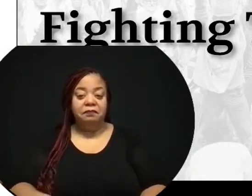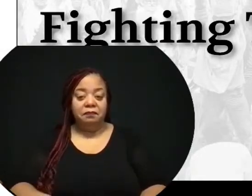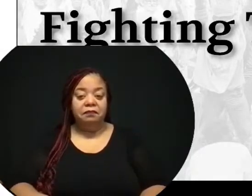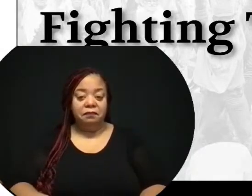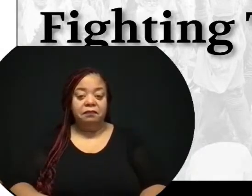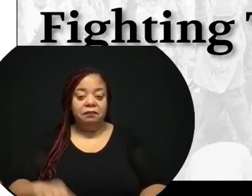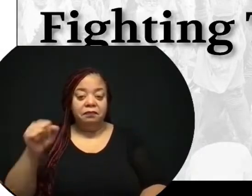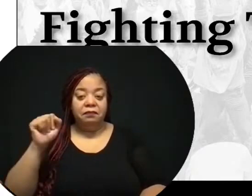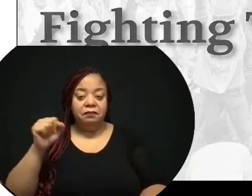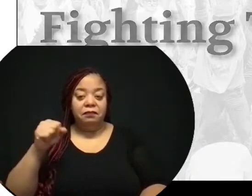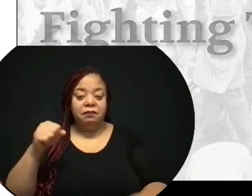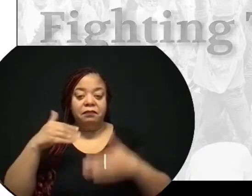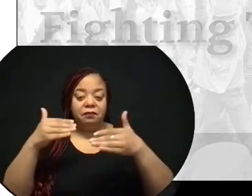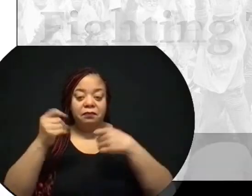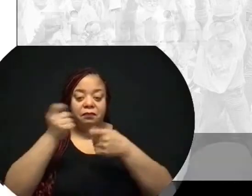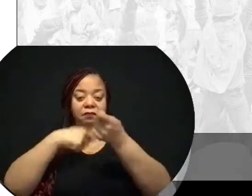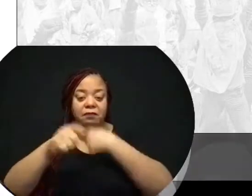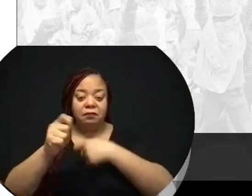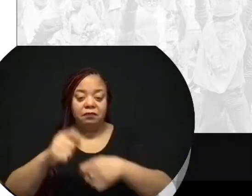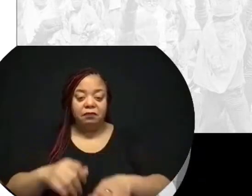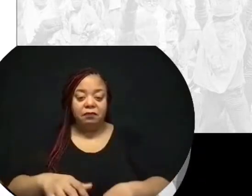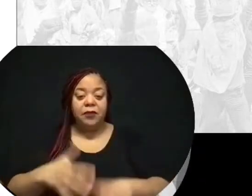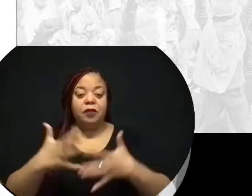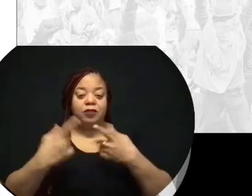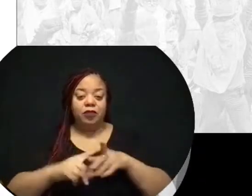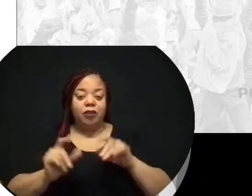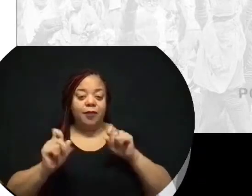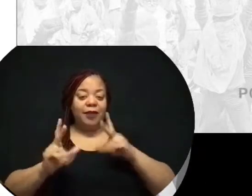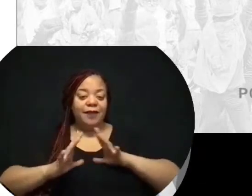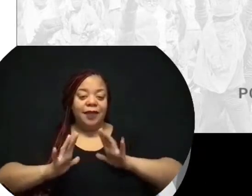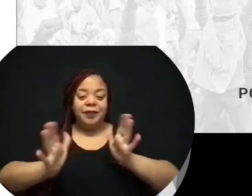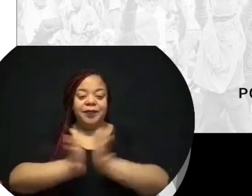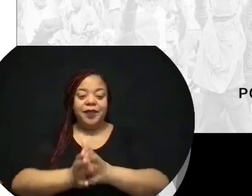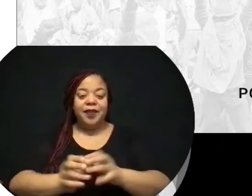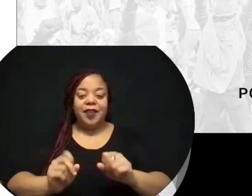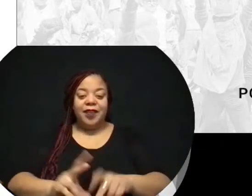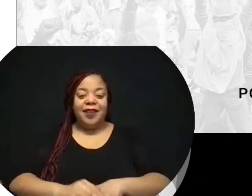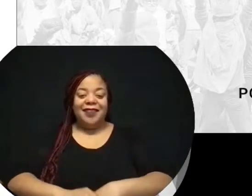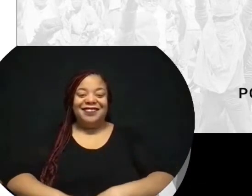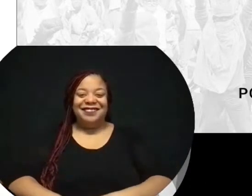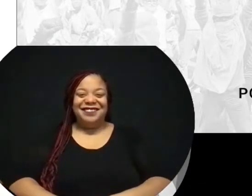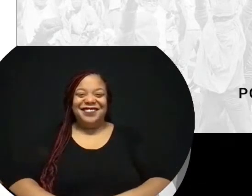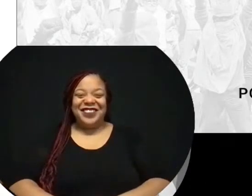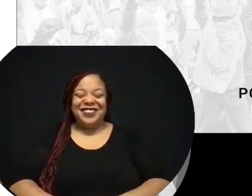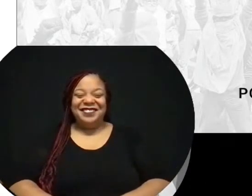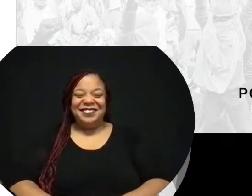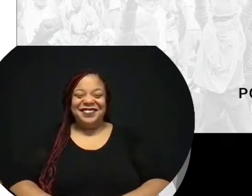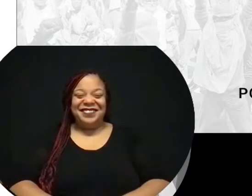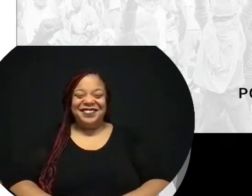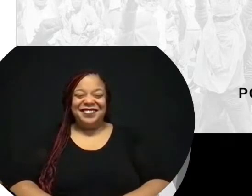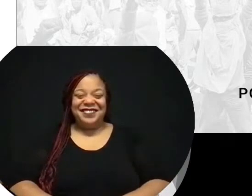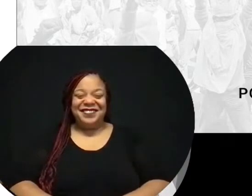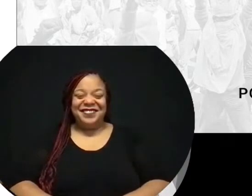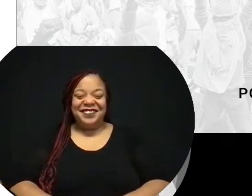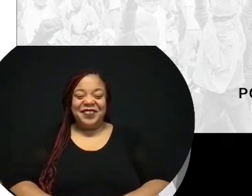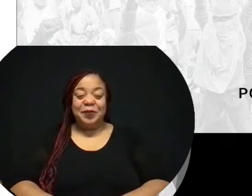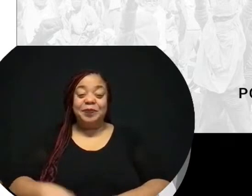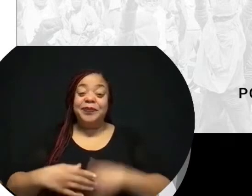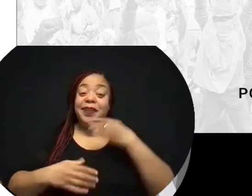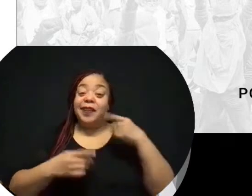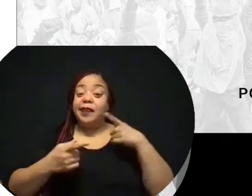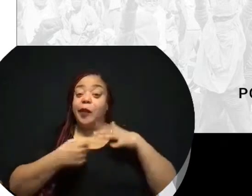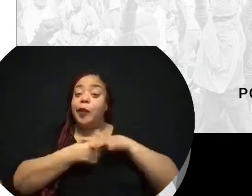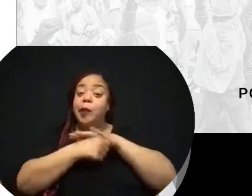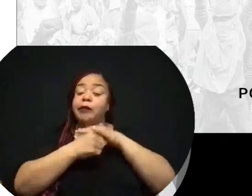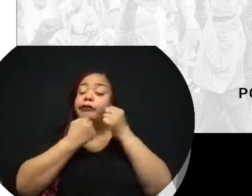And the local free world community is also affected by this. And they filed a lawsuit. And from what's been reported to